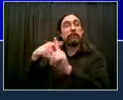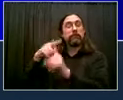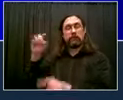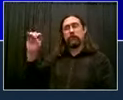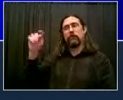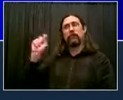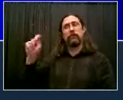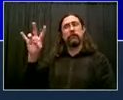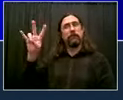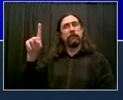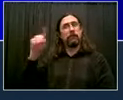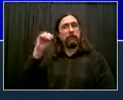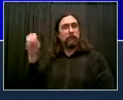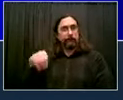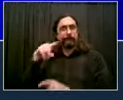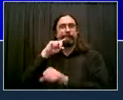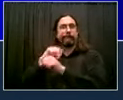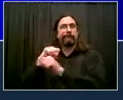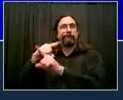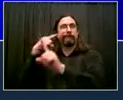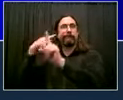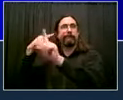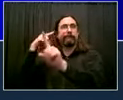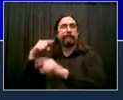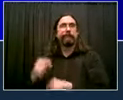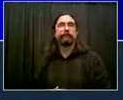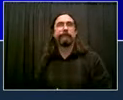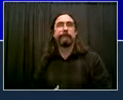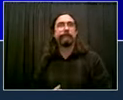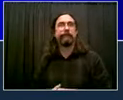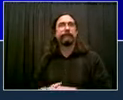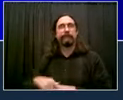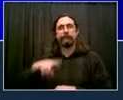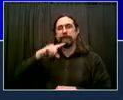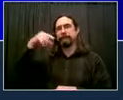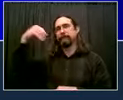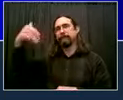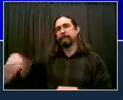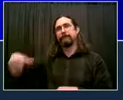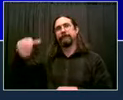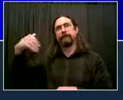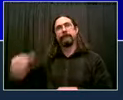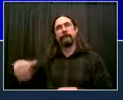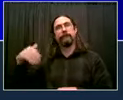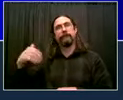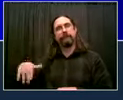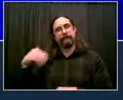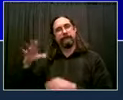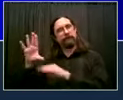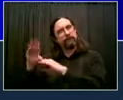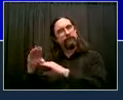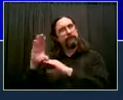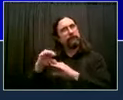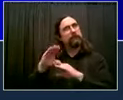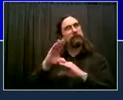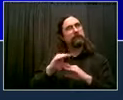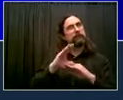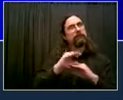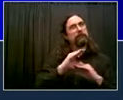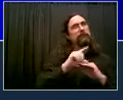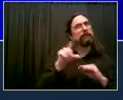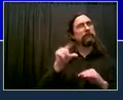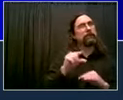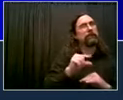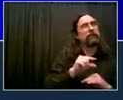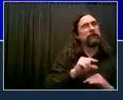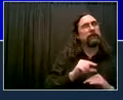.71%. People said a couple weeks ago, oh, this is as low as it can go. No, it can go lower. And we're going to fight to make